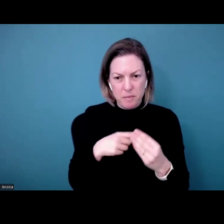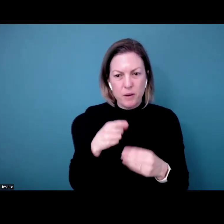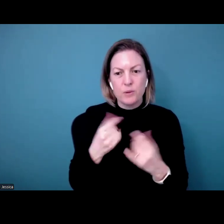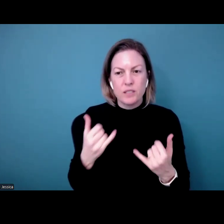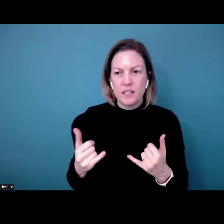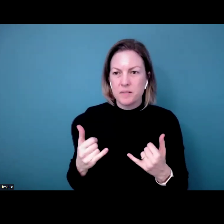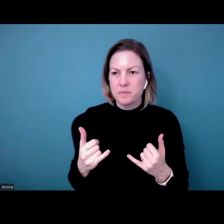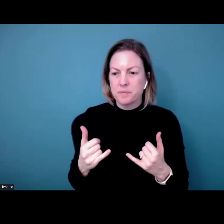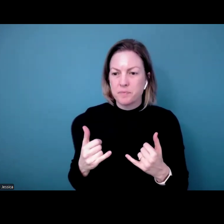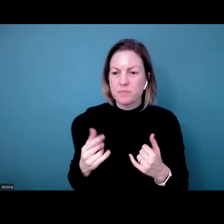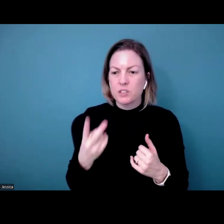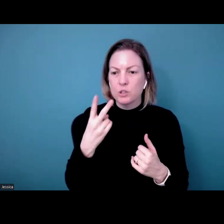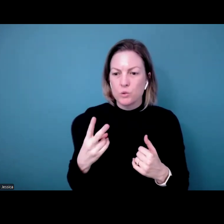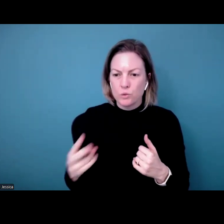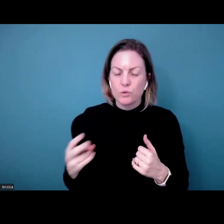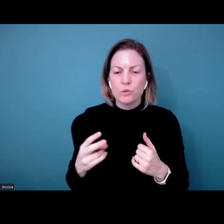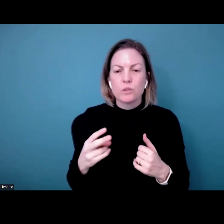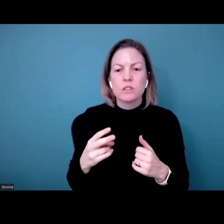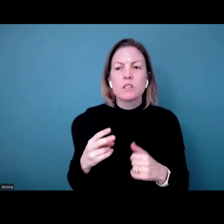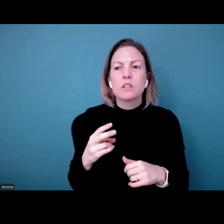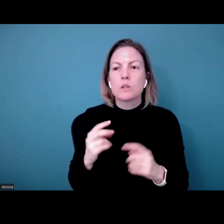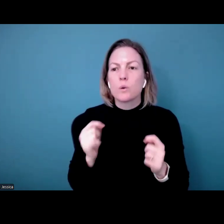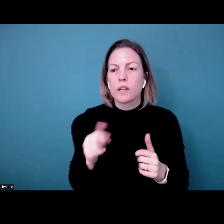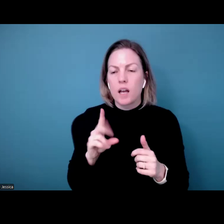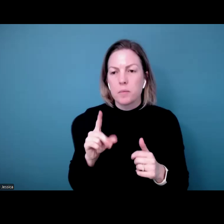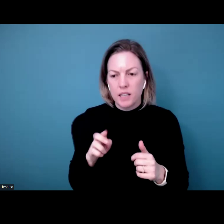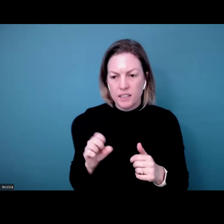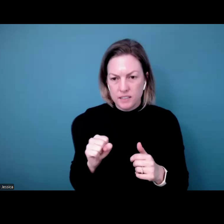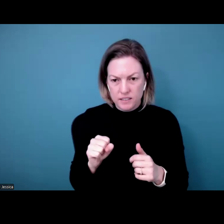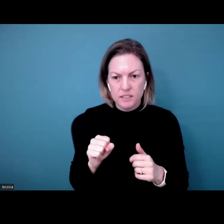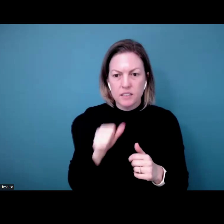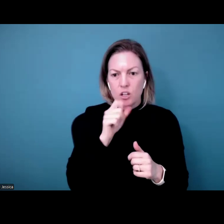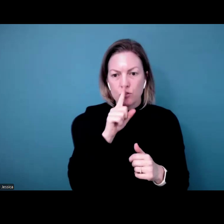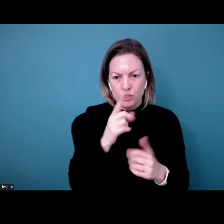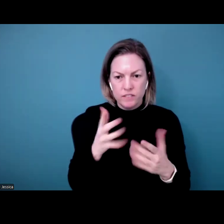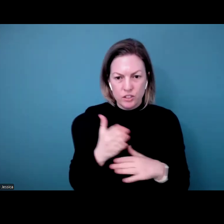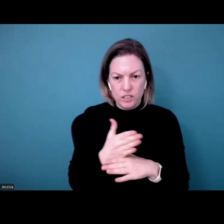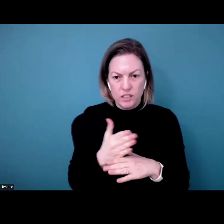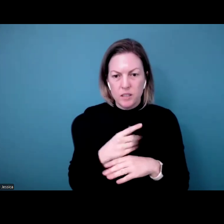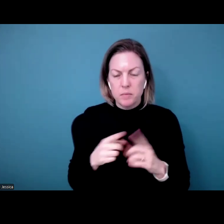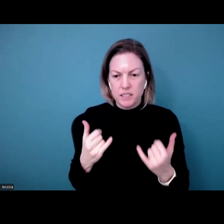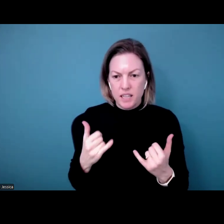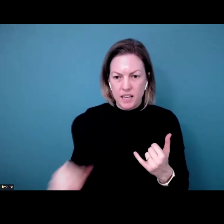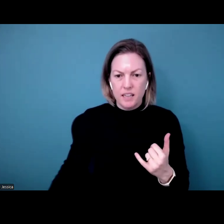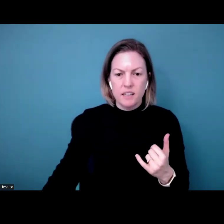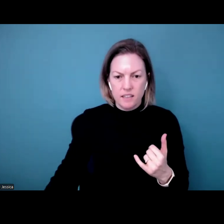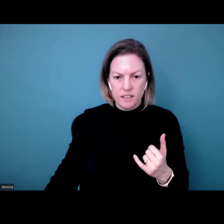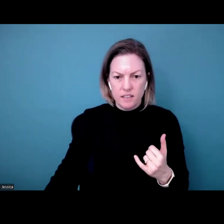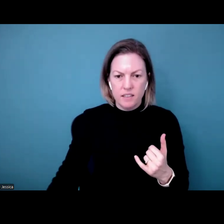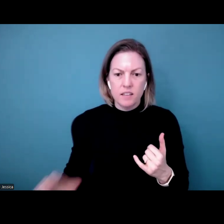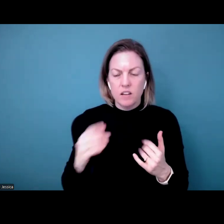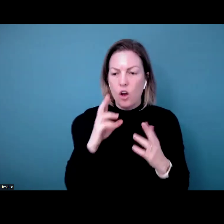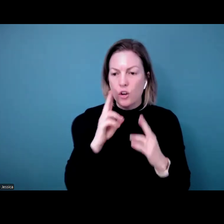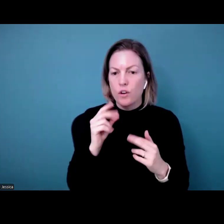had just two quick updates for everyone. I don't know if it's been shared yet, but today, in honor of our meeting, the governor did